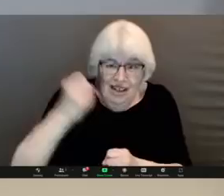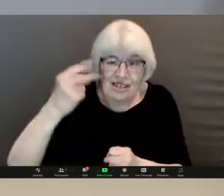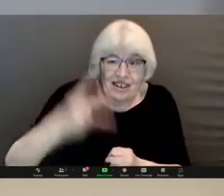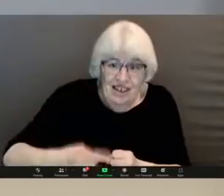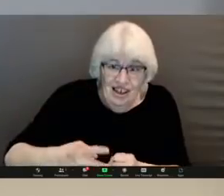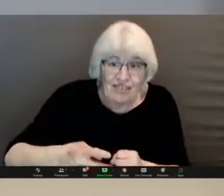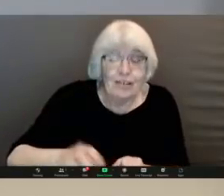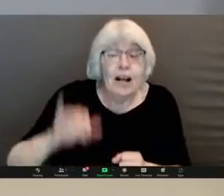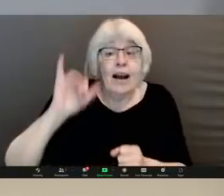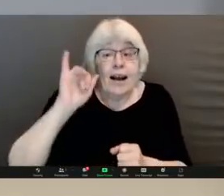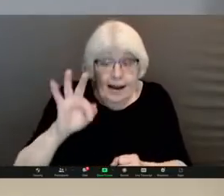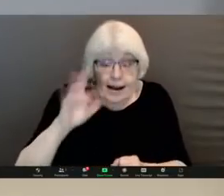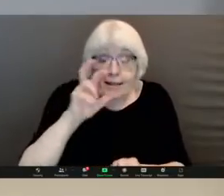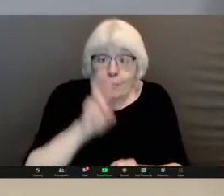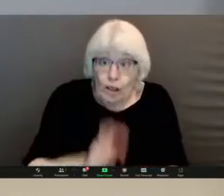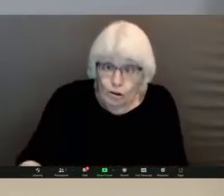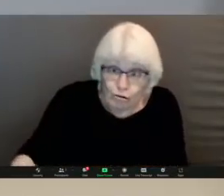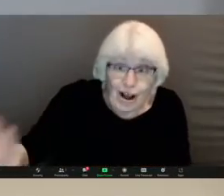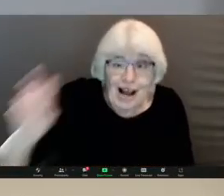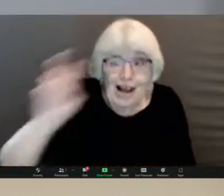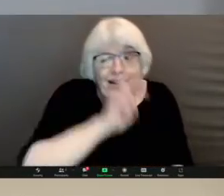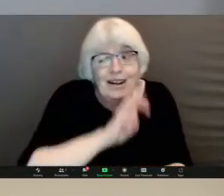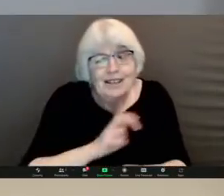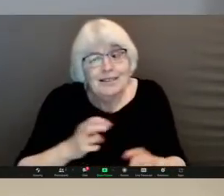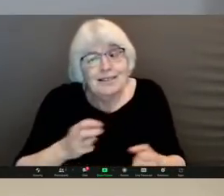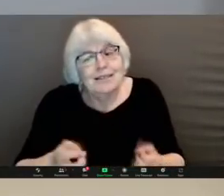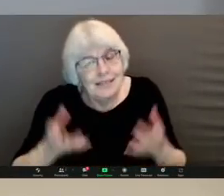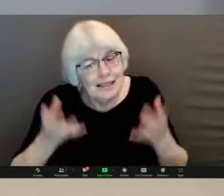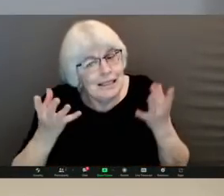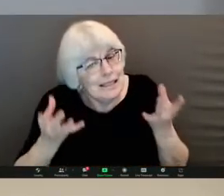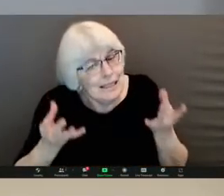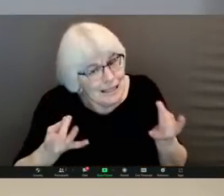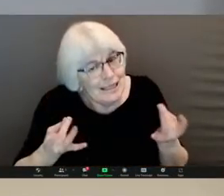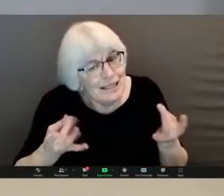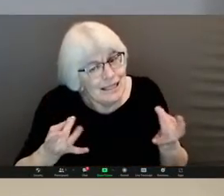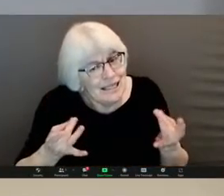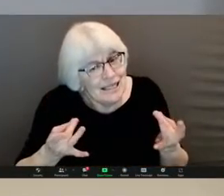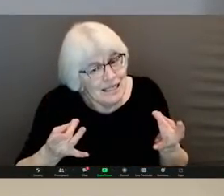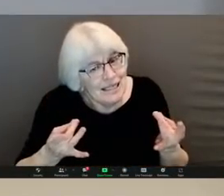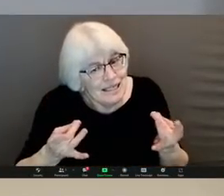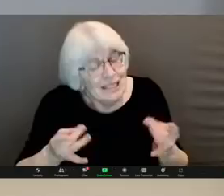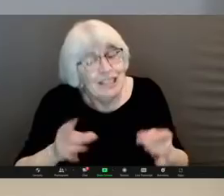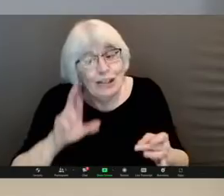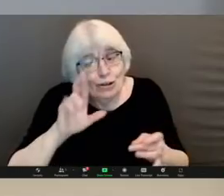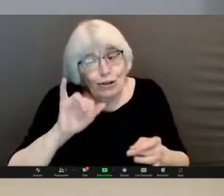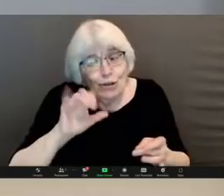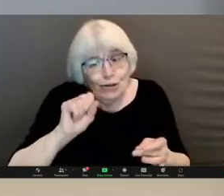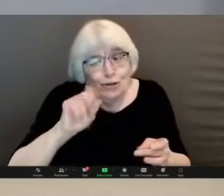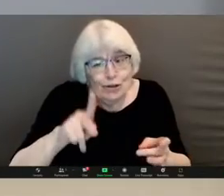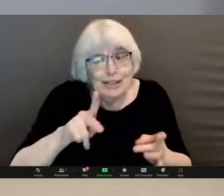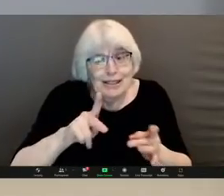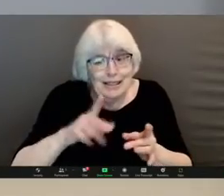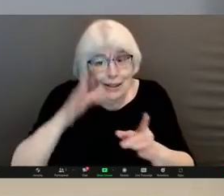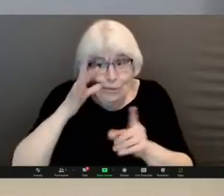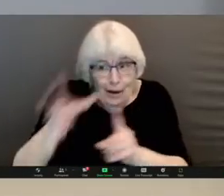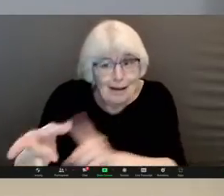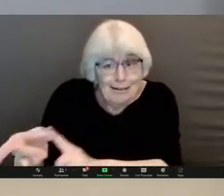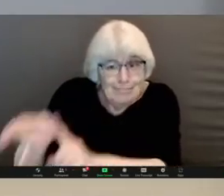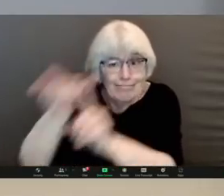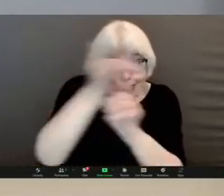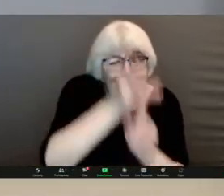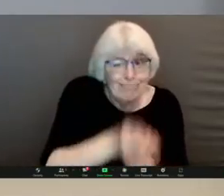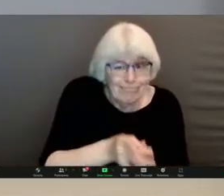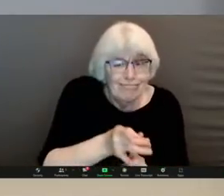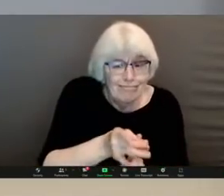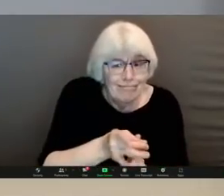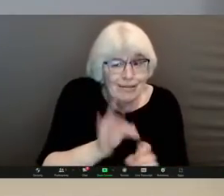But I also know that one of the things that PI has done very well in the last year and a half is to